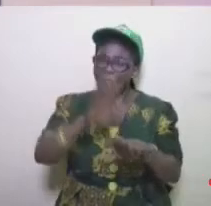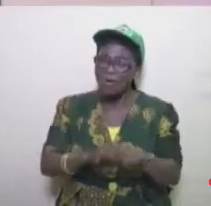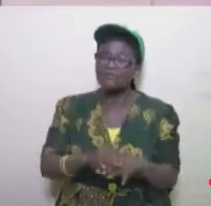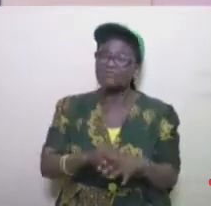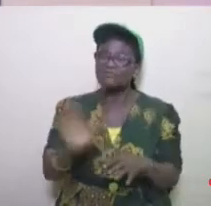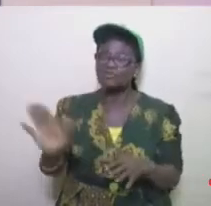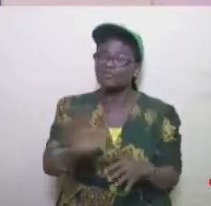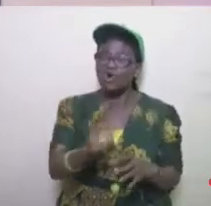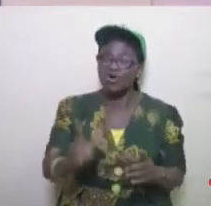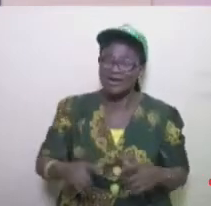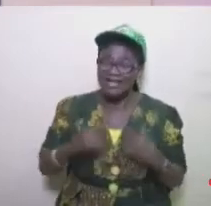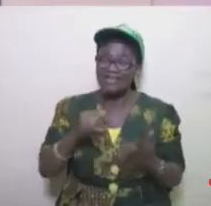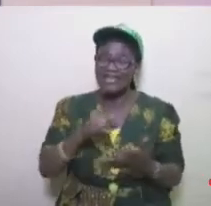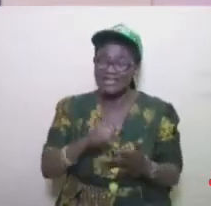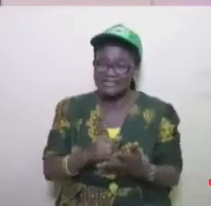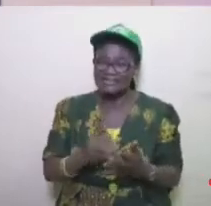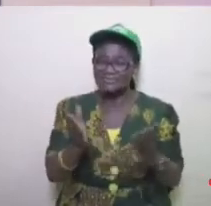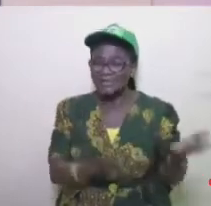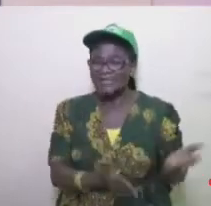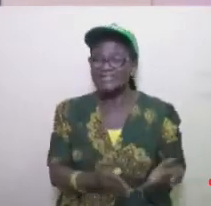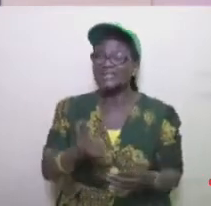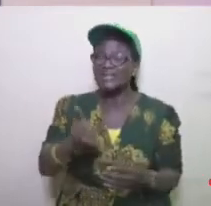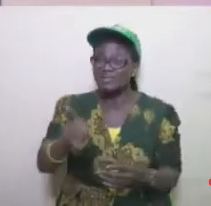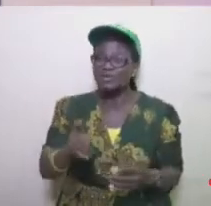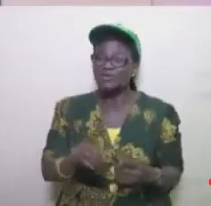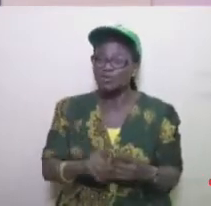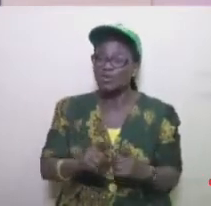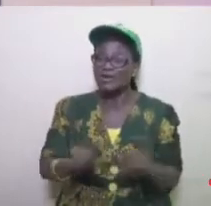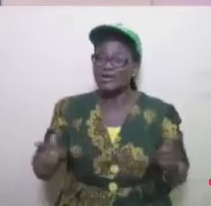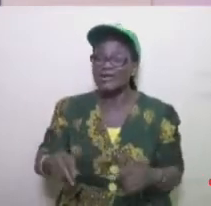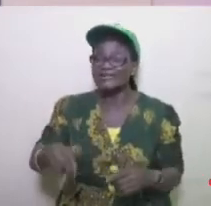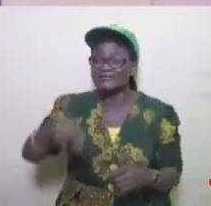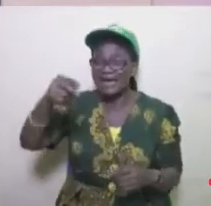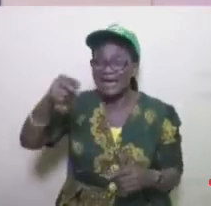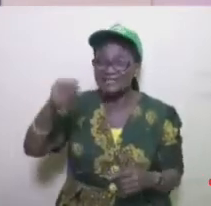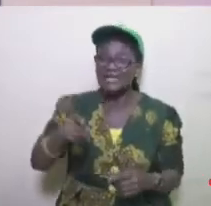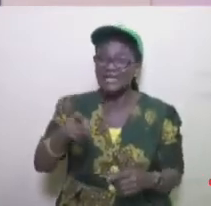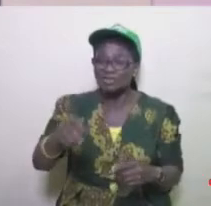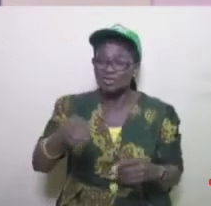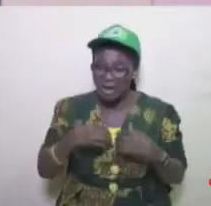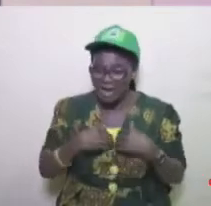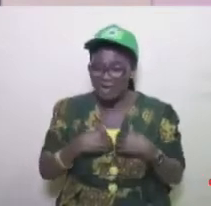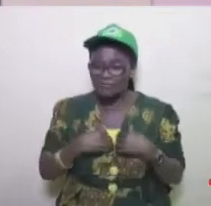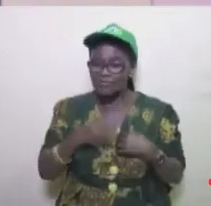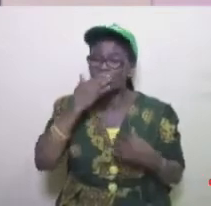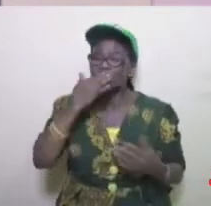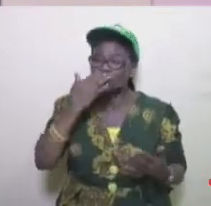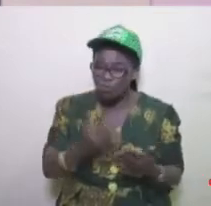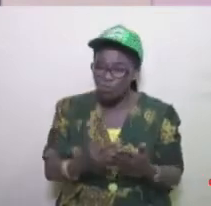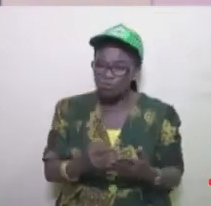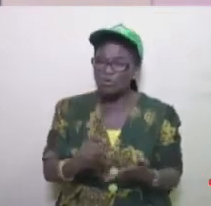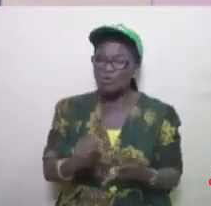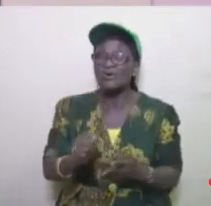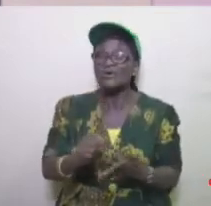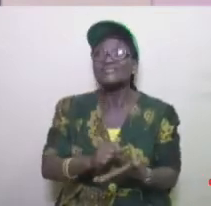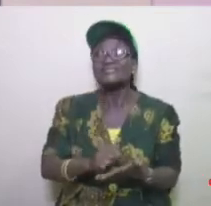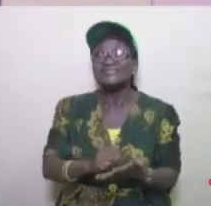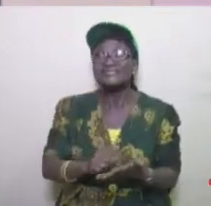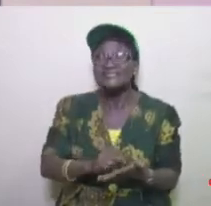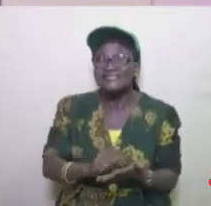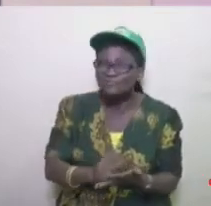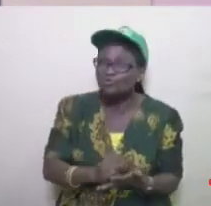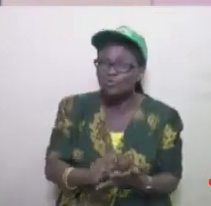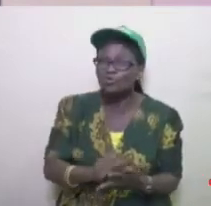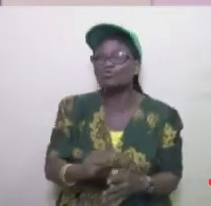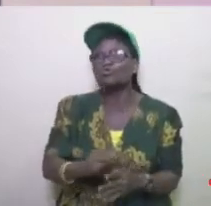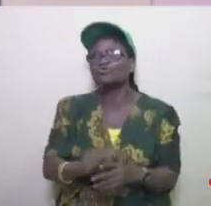prominence. Bring you to prominence. You have a preferential treatment. Somebody say, are you